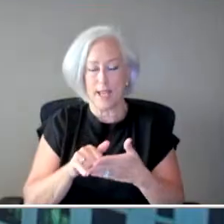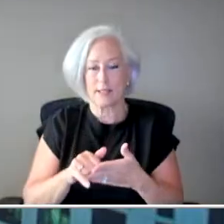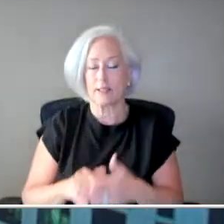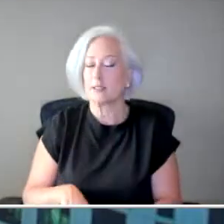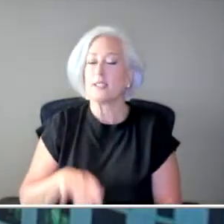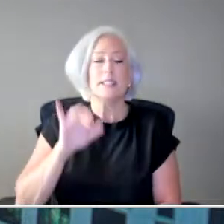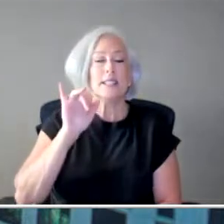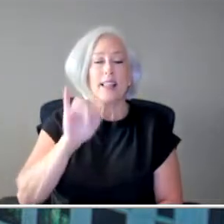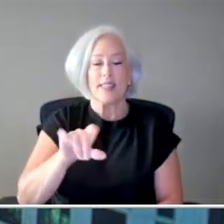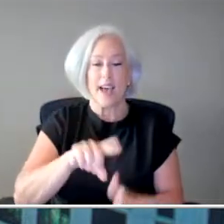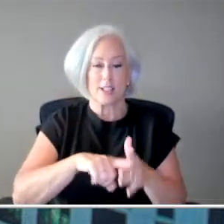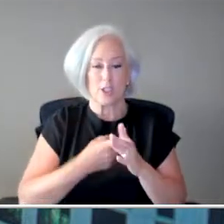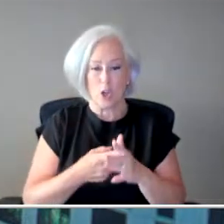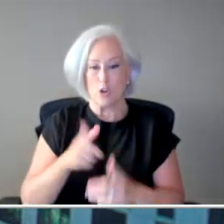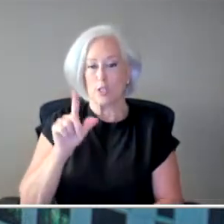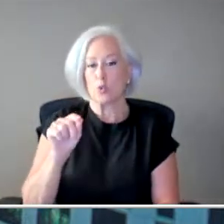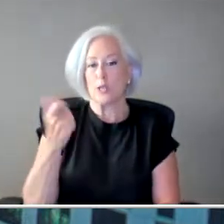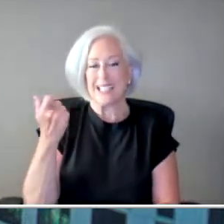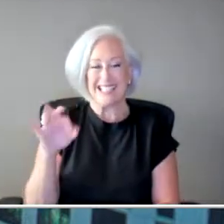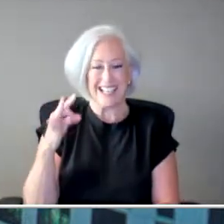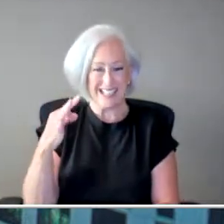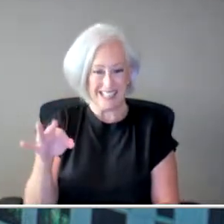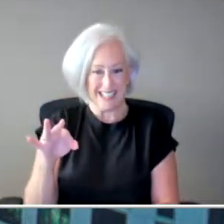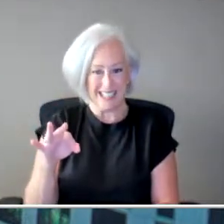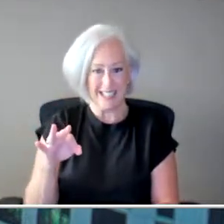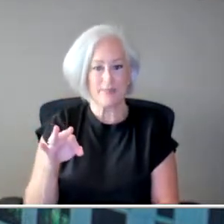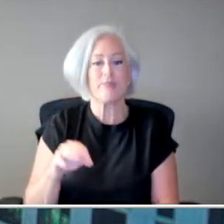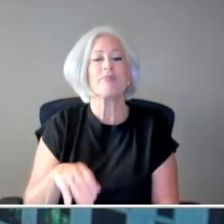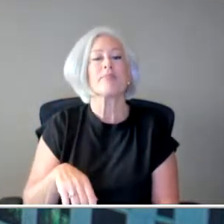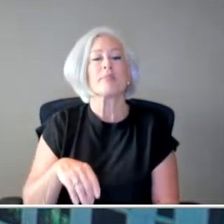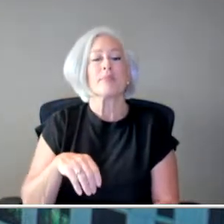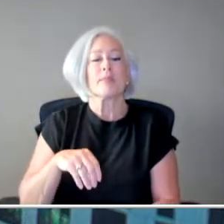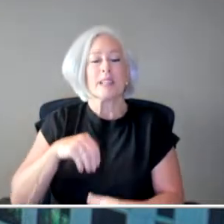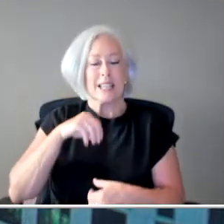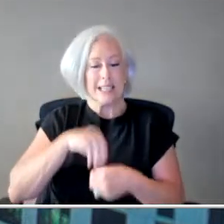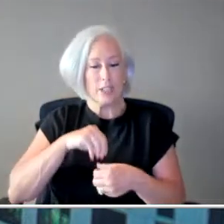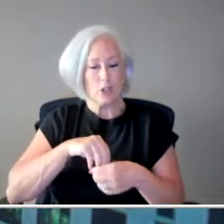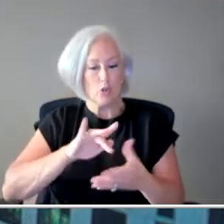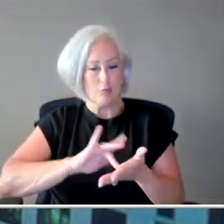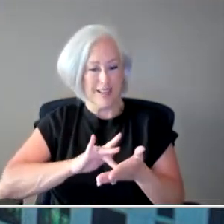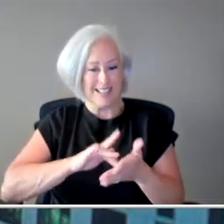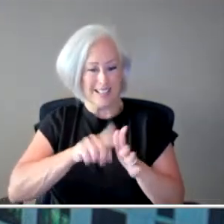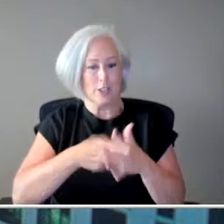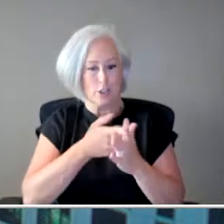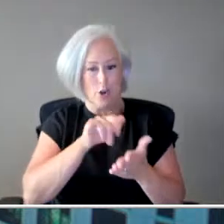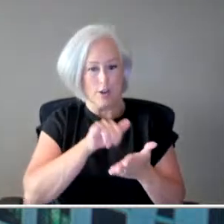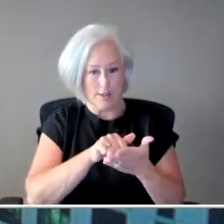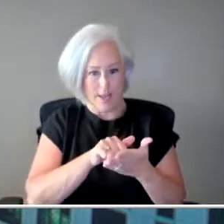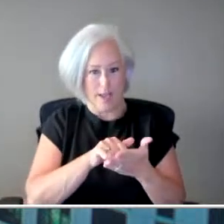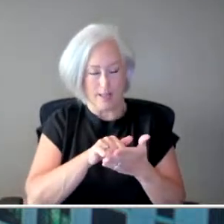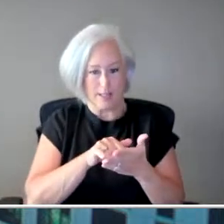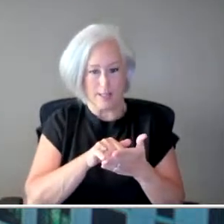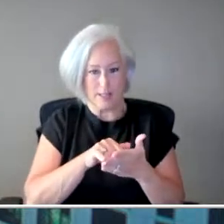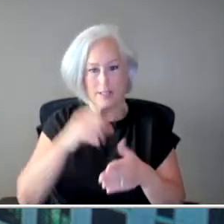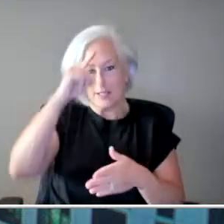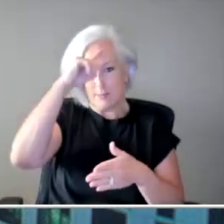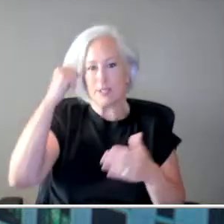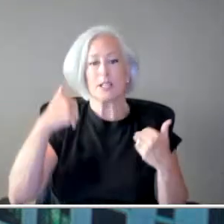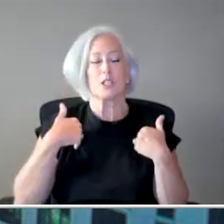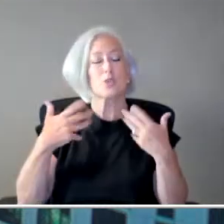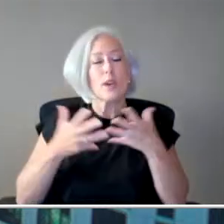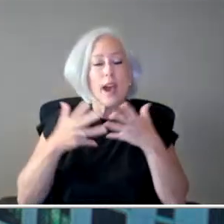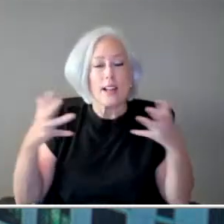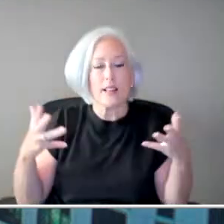it started in 2019, and it was in internal medicine in our department that we piloted initially, because we had a lot of young